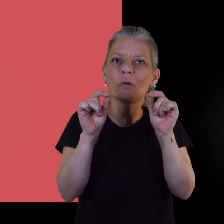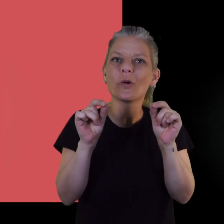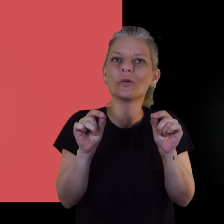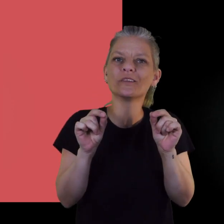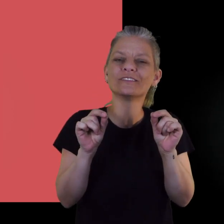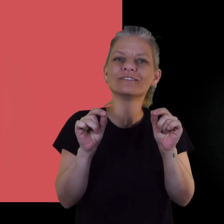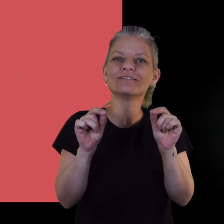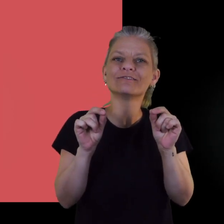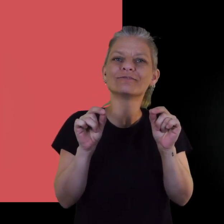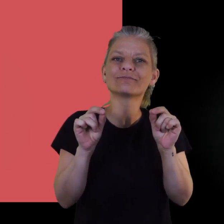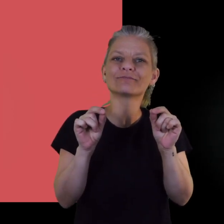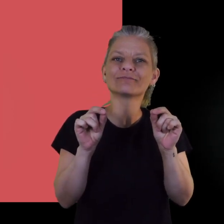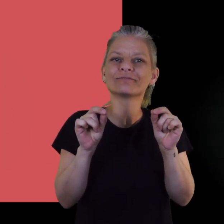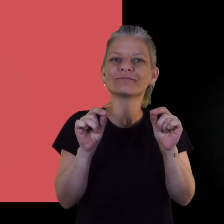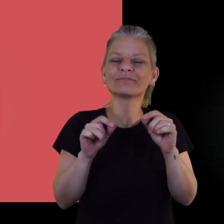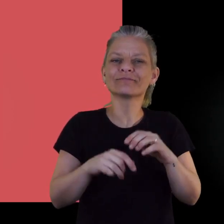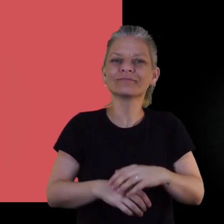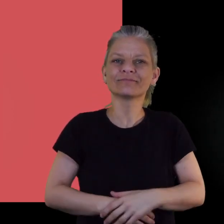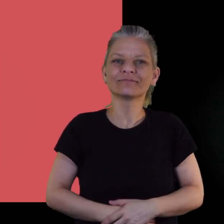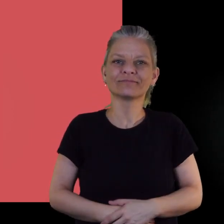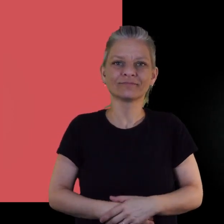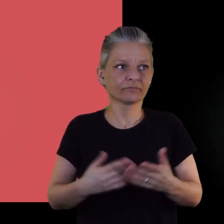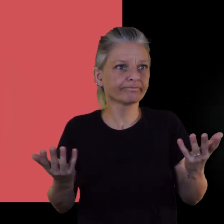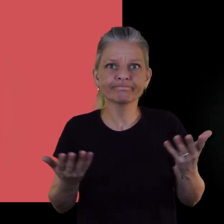Nowhere else to go.